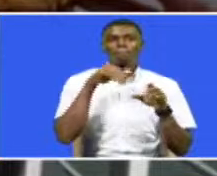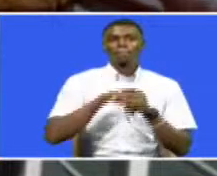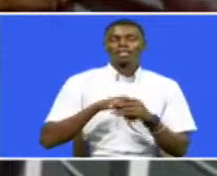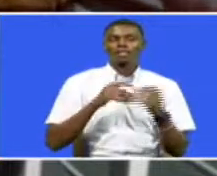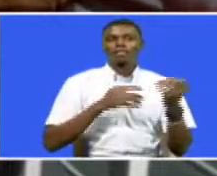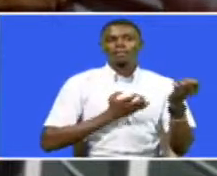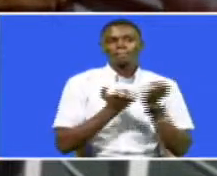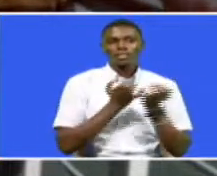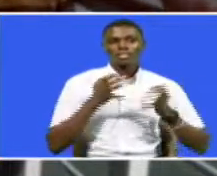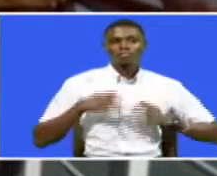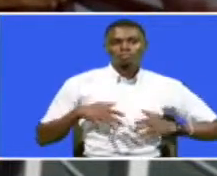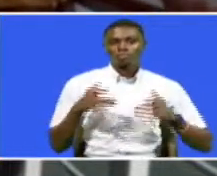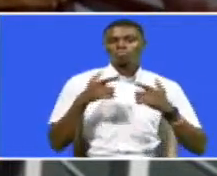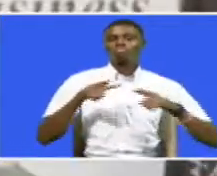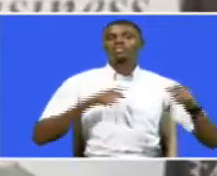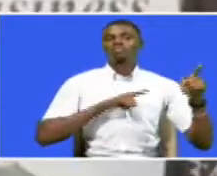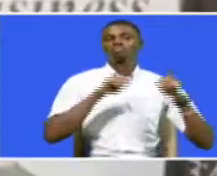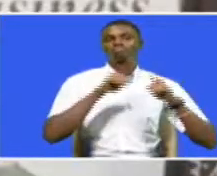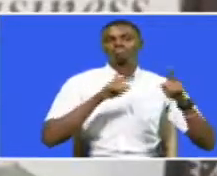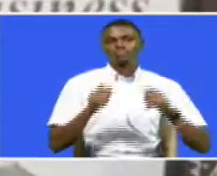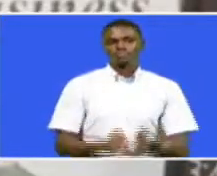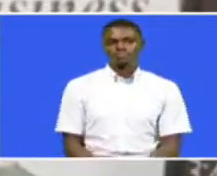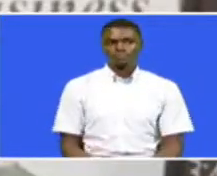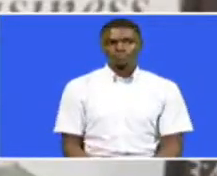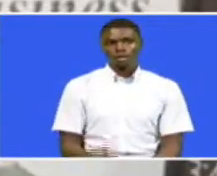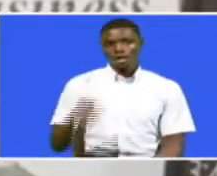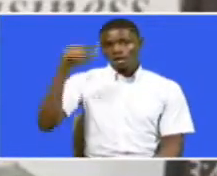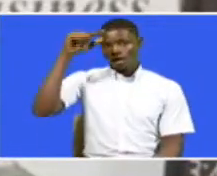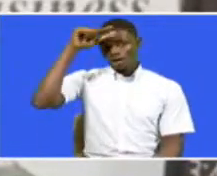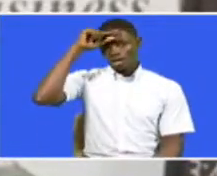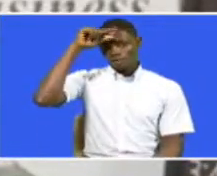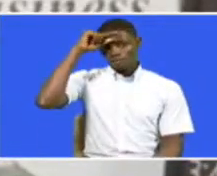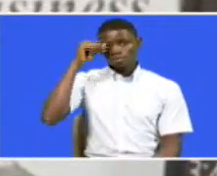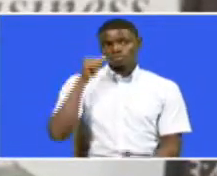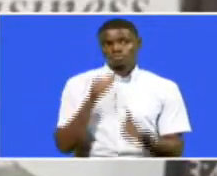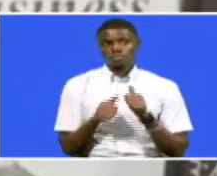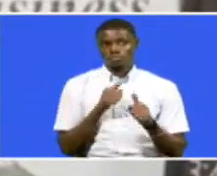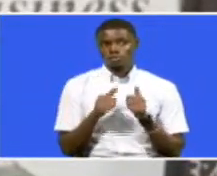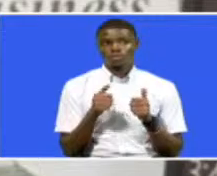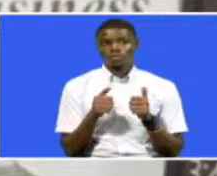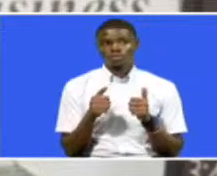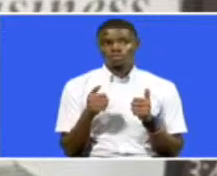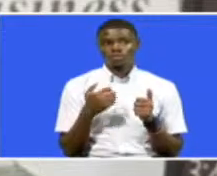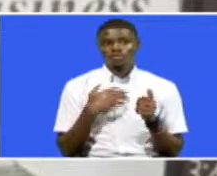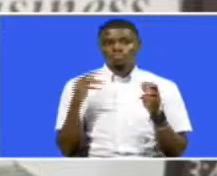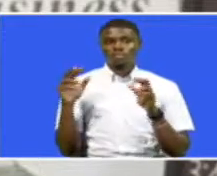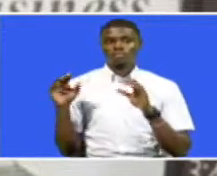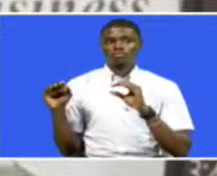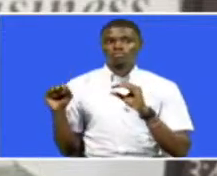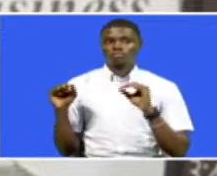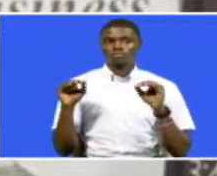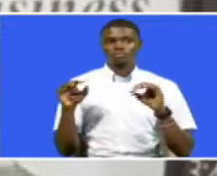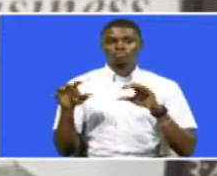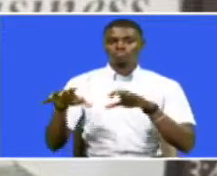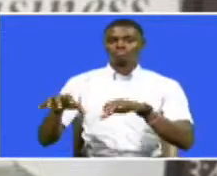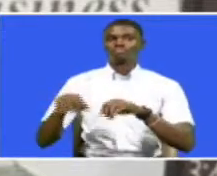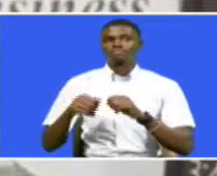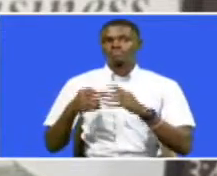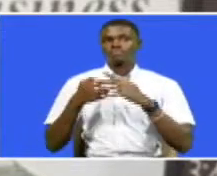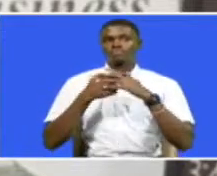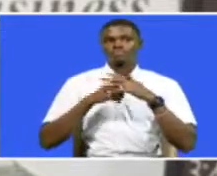islands or on the lake transport. Government, which has just been replaced,